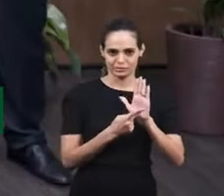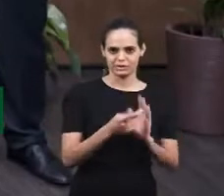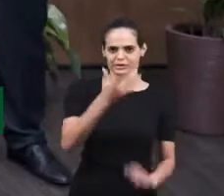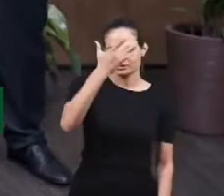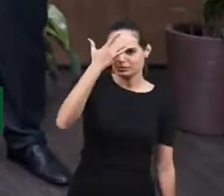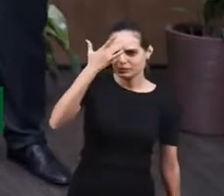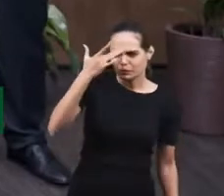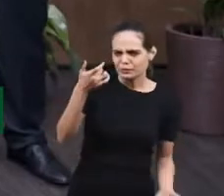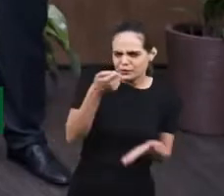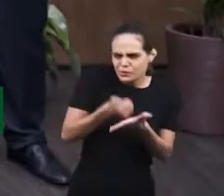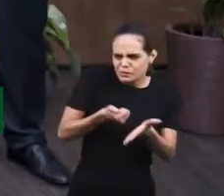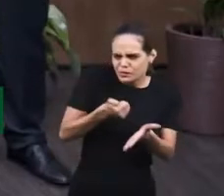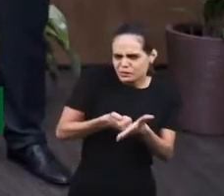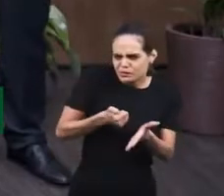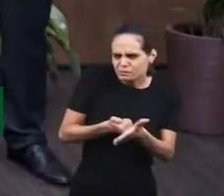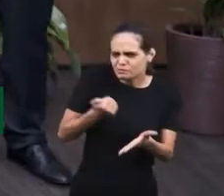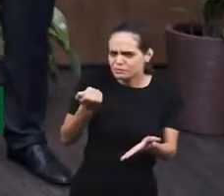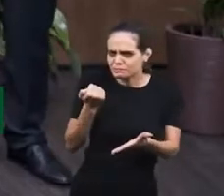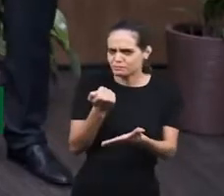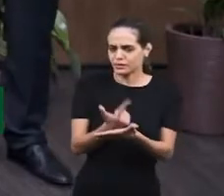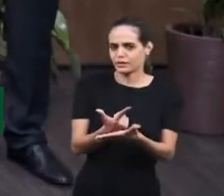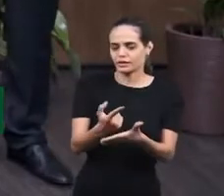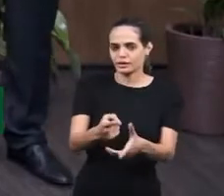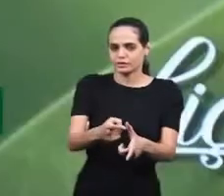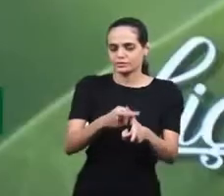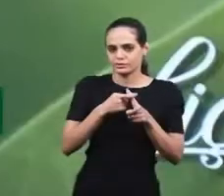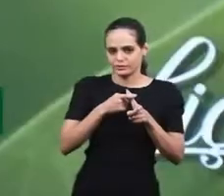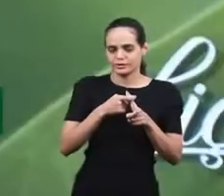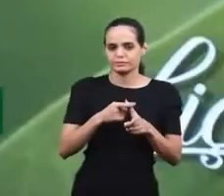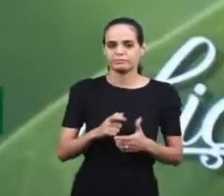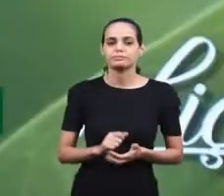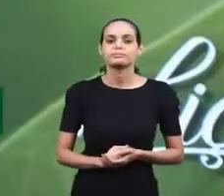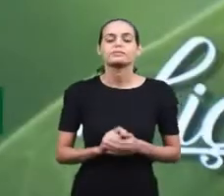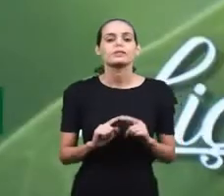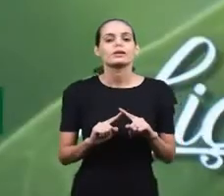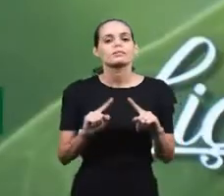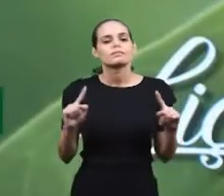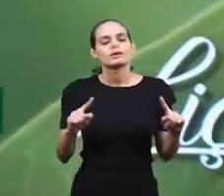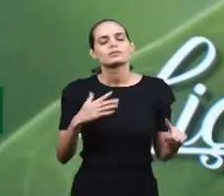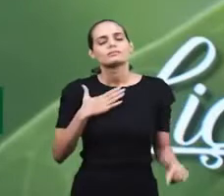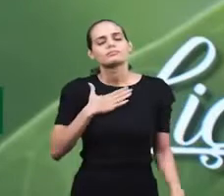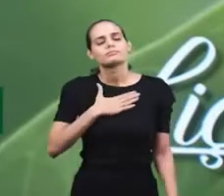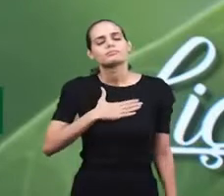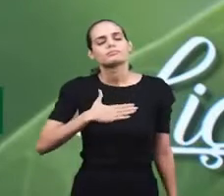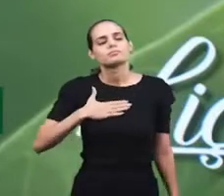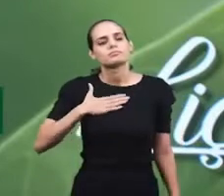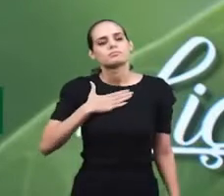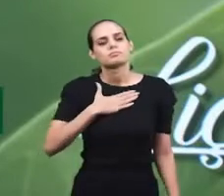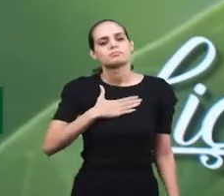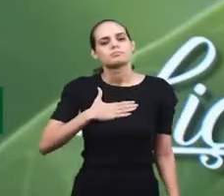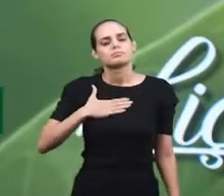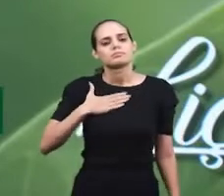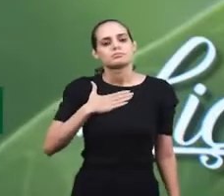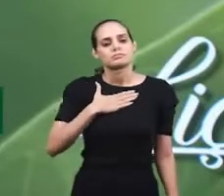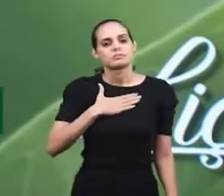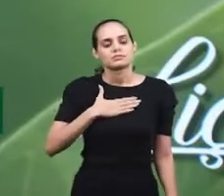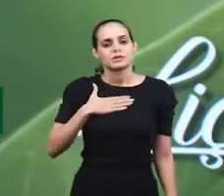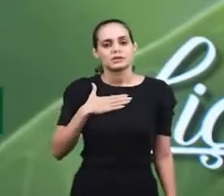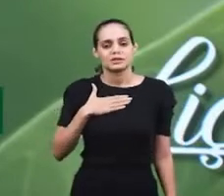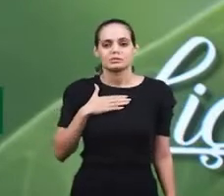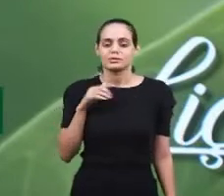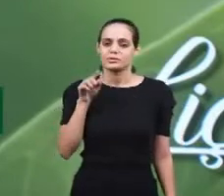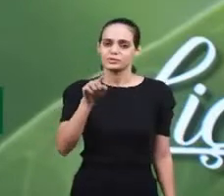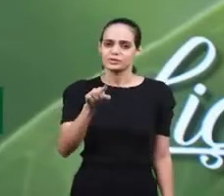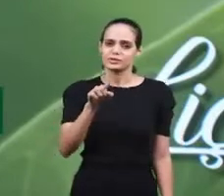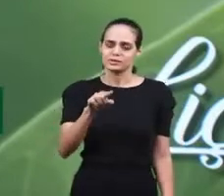the parable of the uncompassionate creditor or unforgiving servant. But we would like